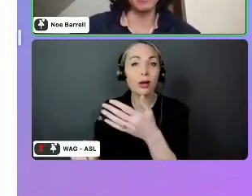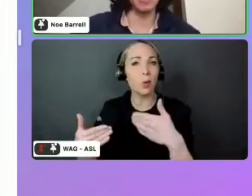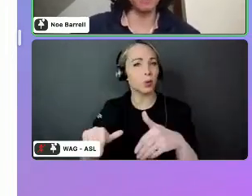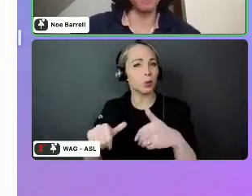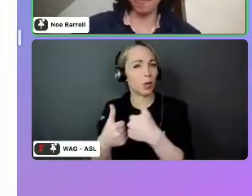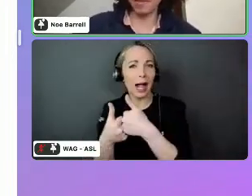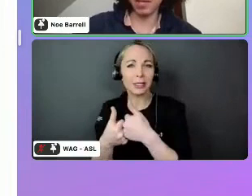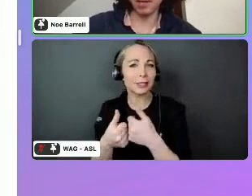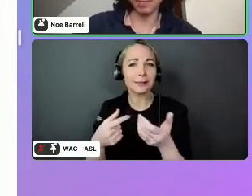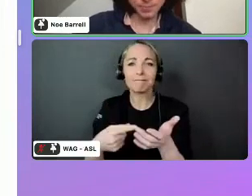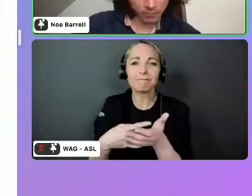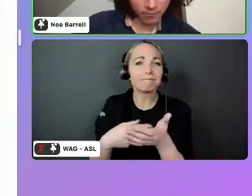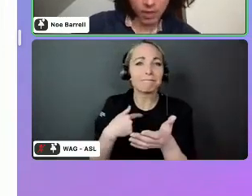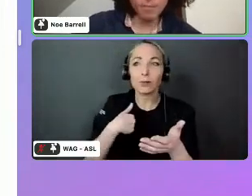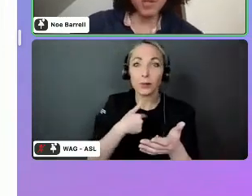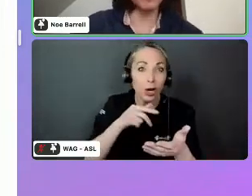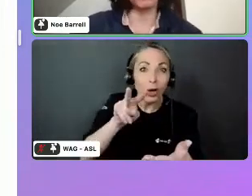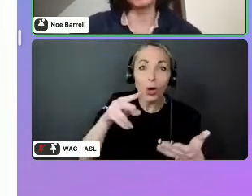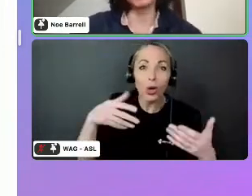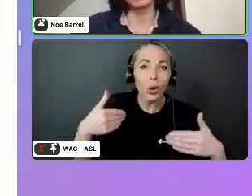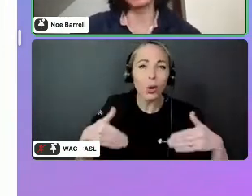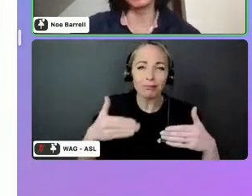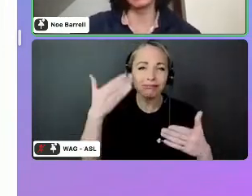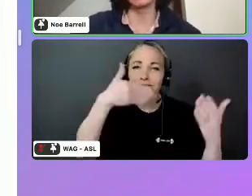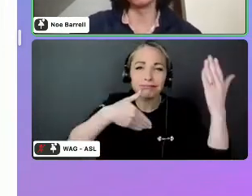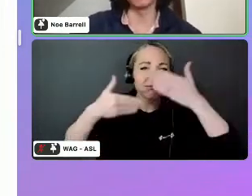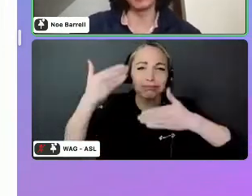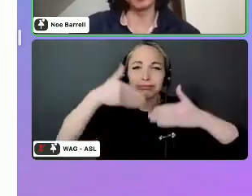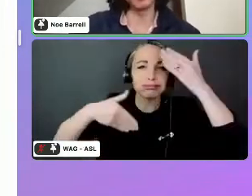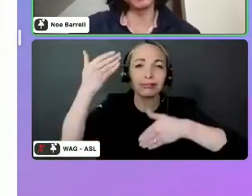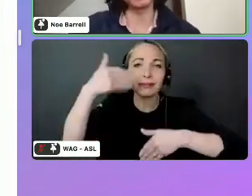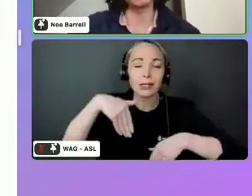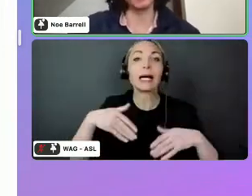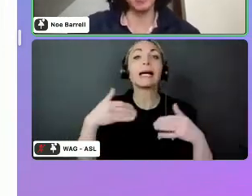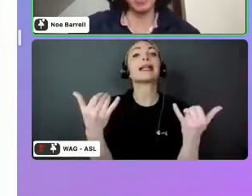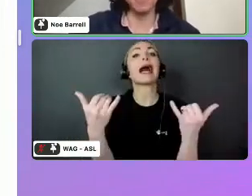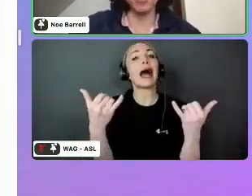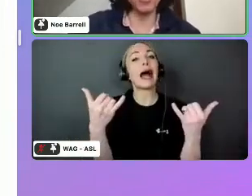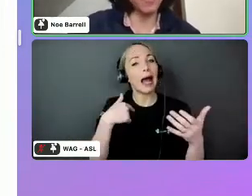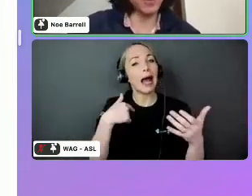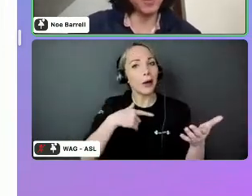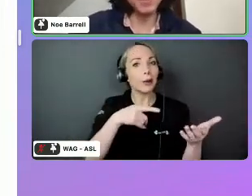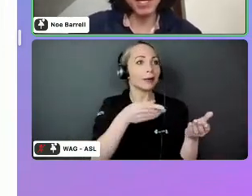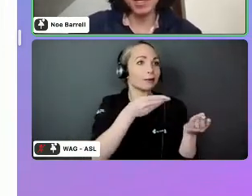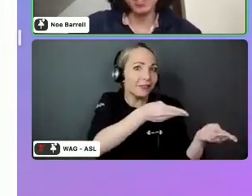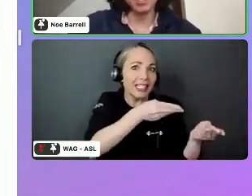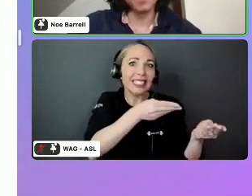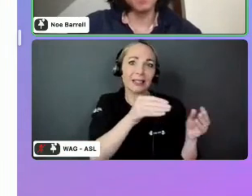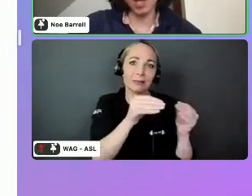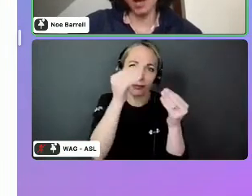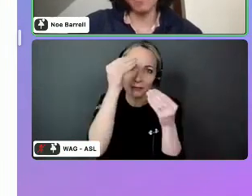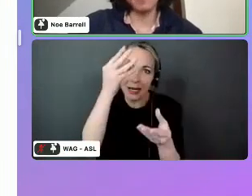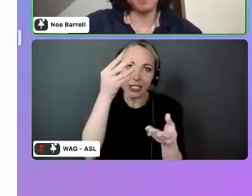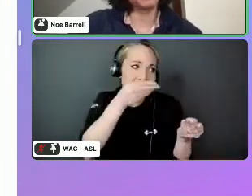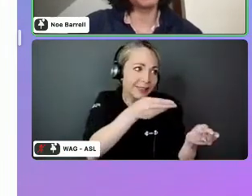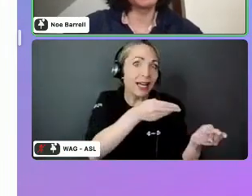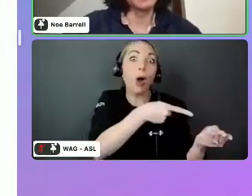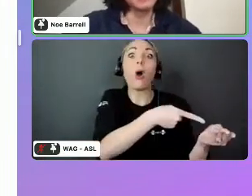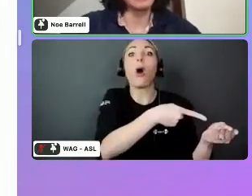sudden seeing much more consistent and reasonable detections coming out of our neural network.